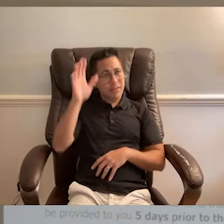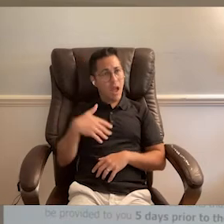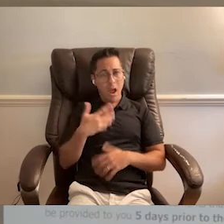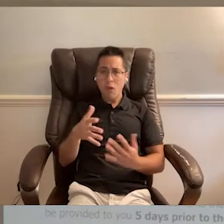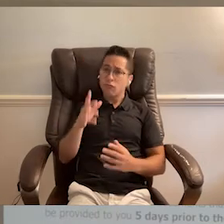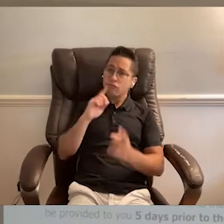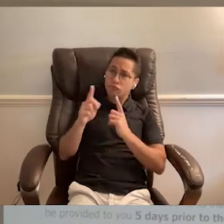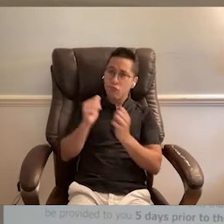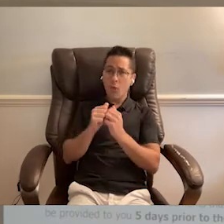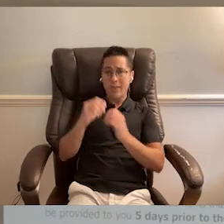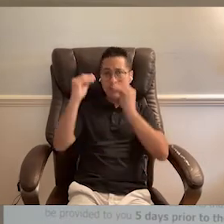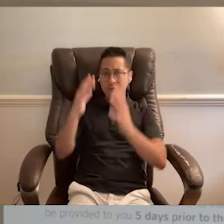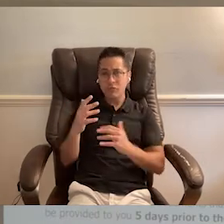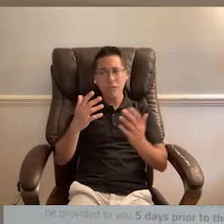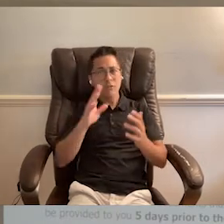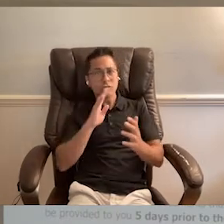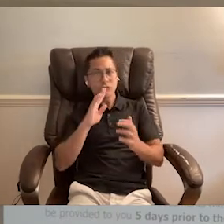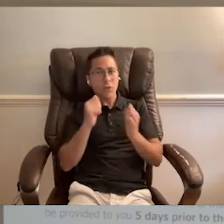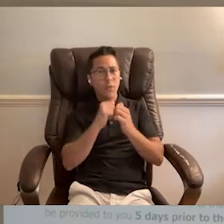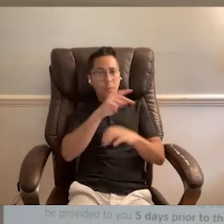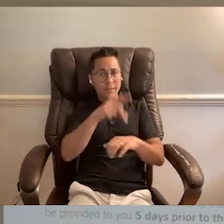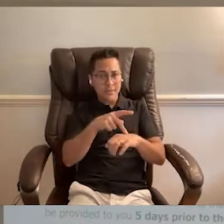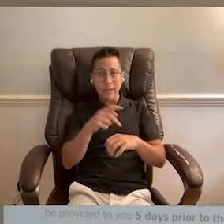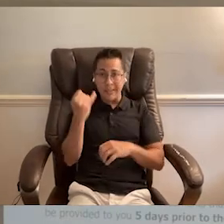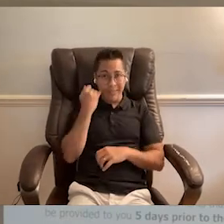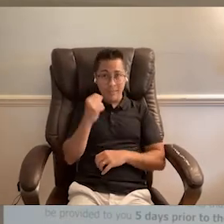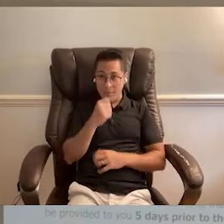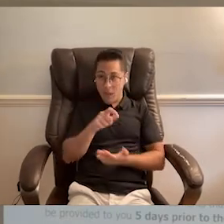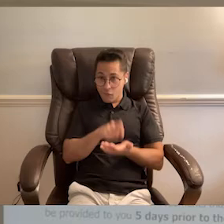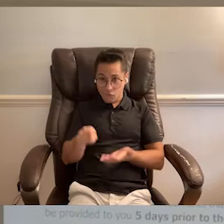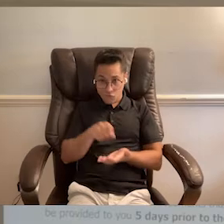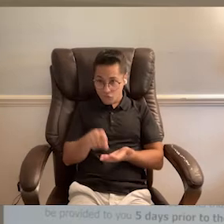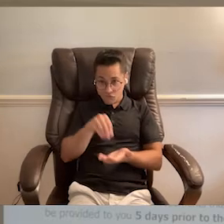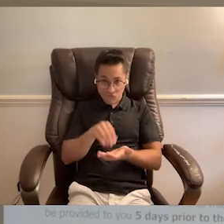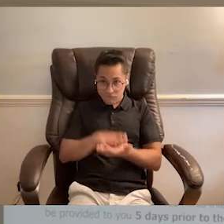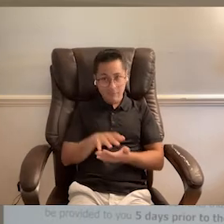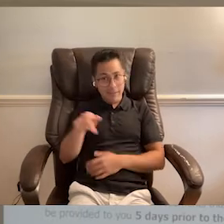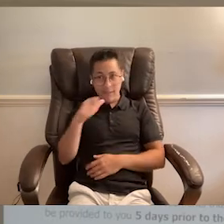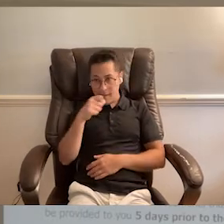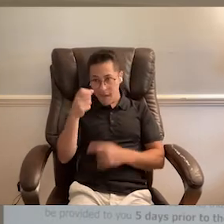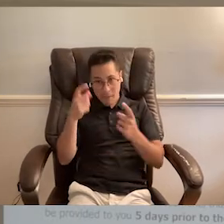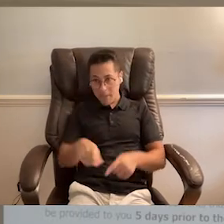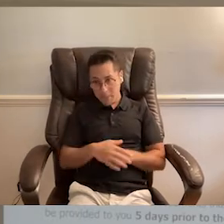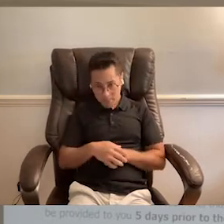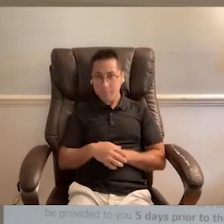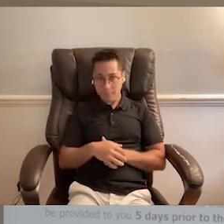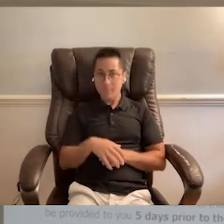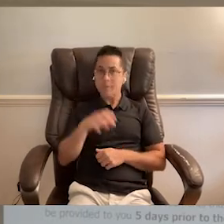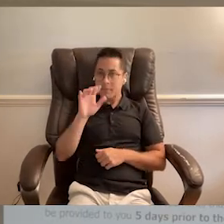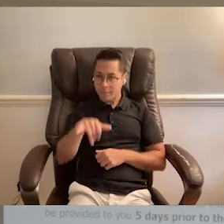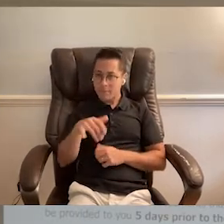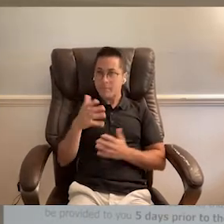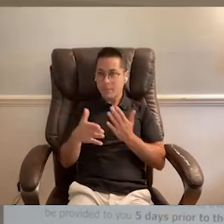to the principal. If it's not written down, it didn't happen. That is probably the most important thing